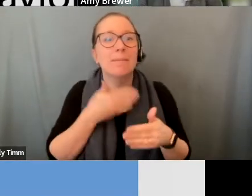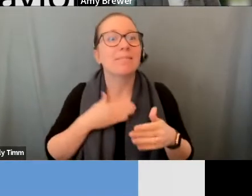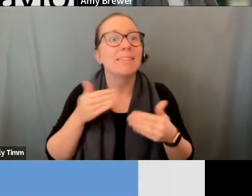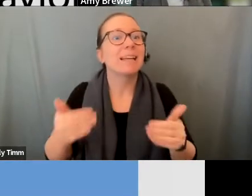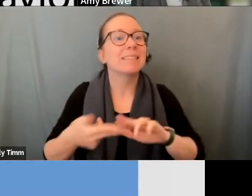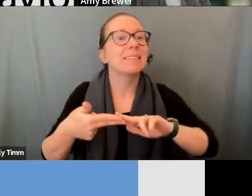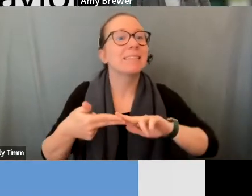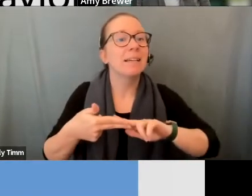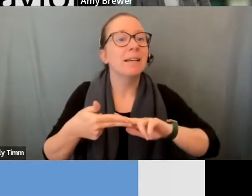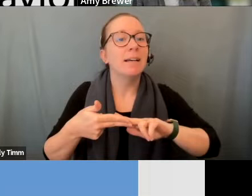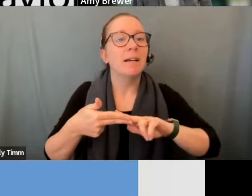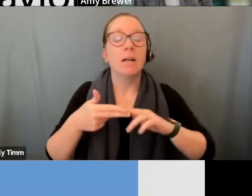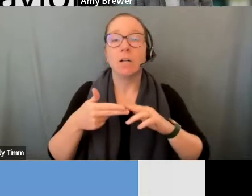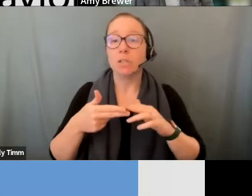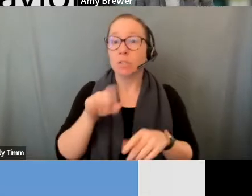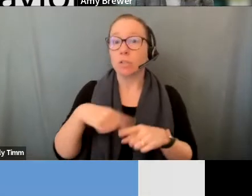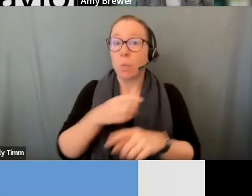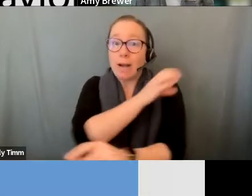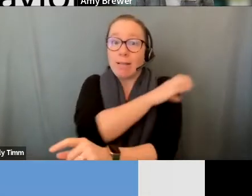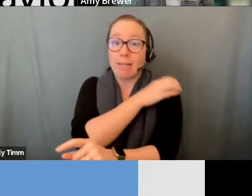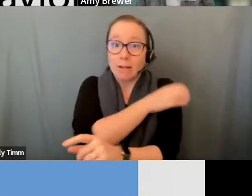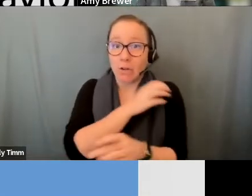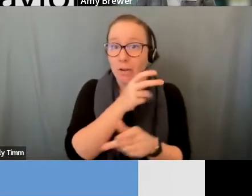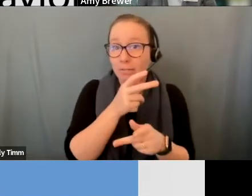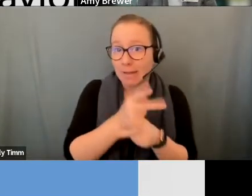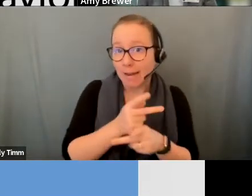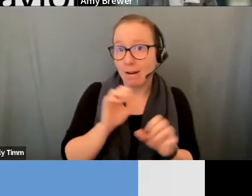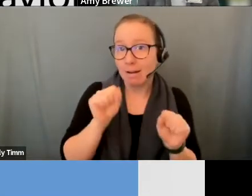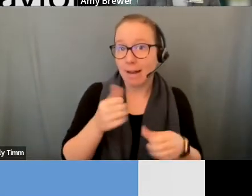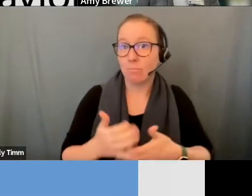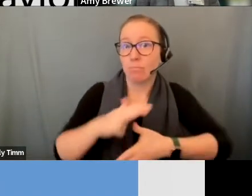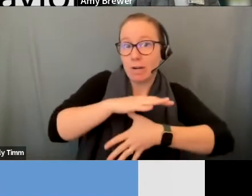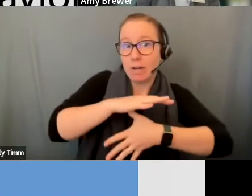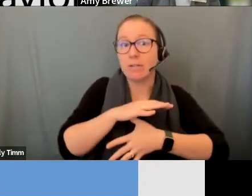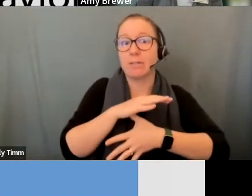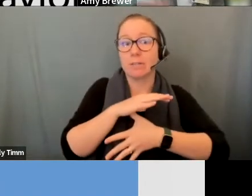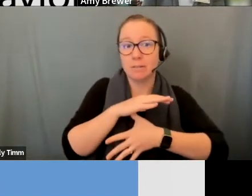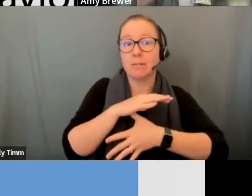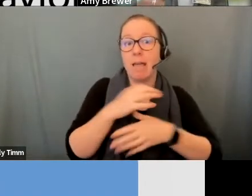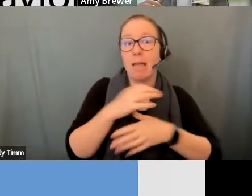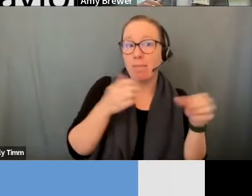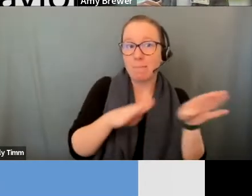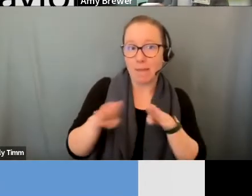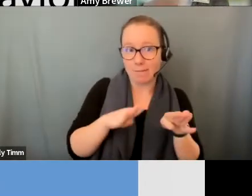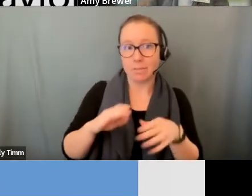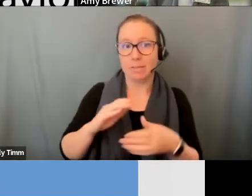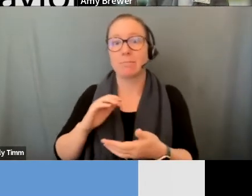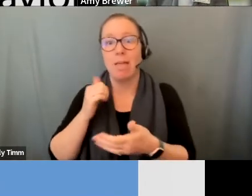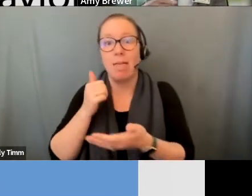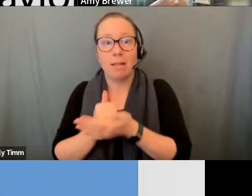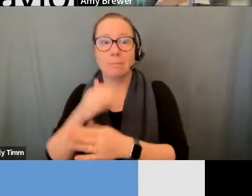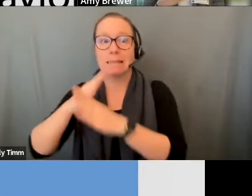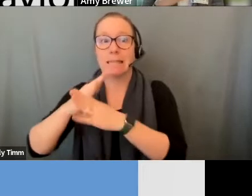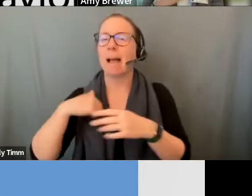talk about how clinical care can prioritize healthy behaviors and help stop substance use, I broke it into 3